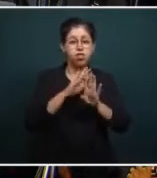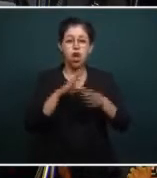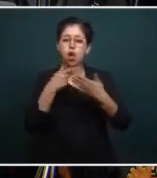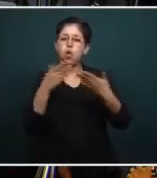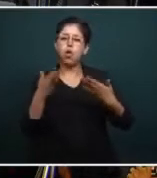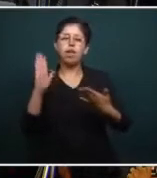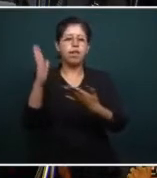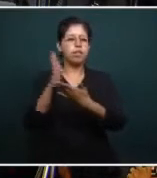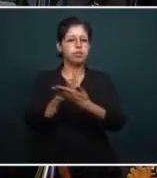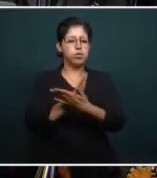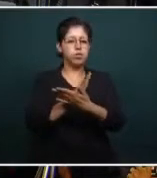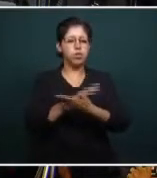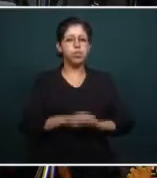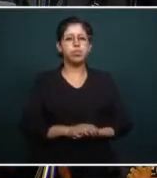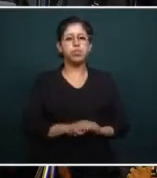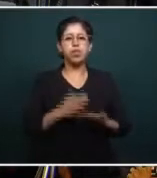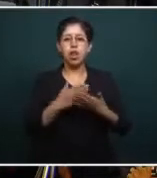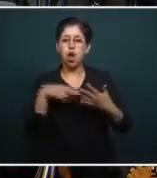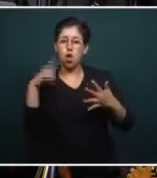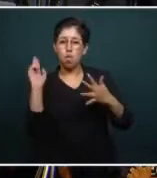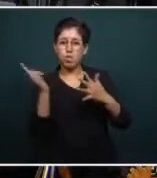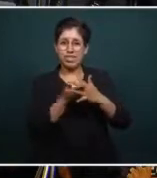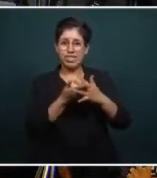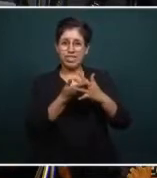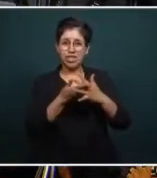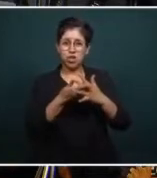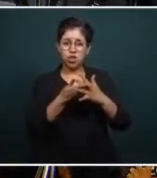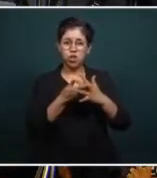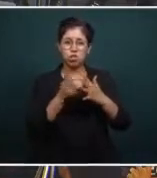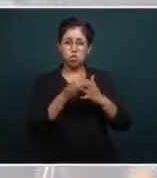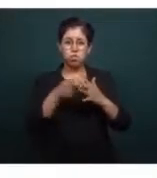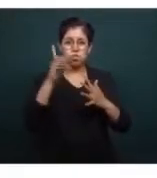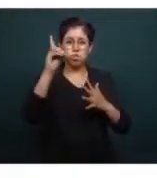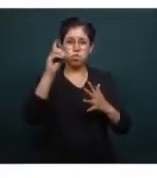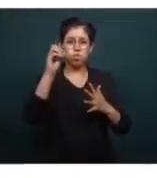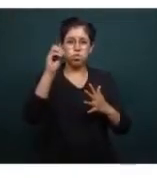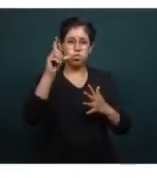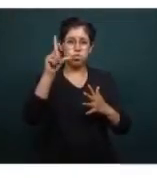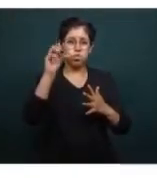then we also have diminishing in three of those areas.